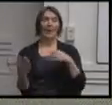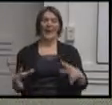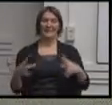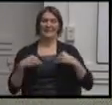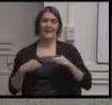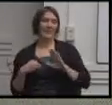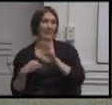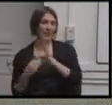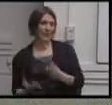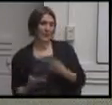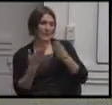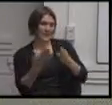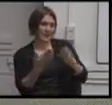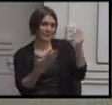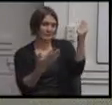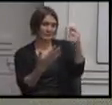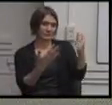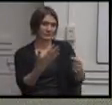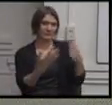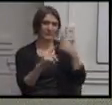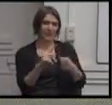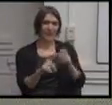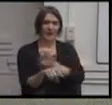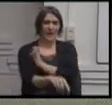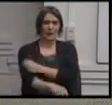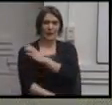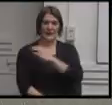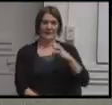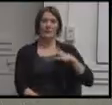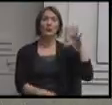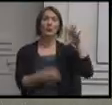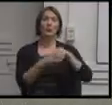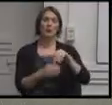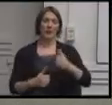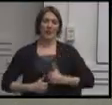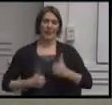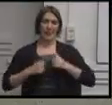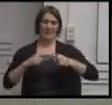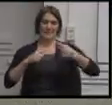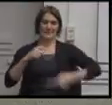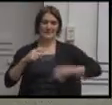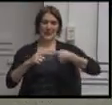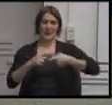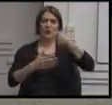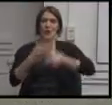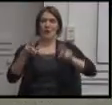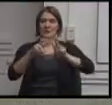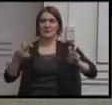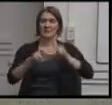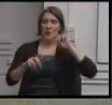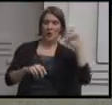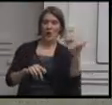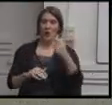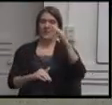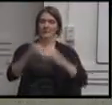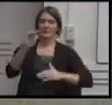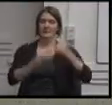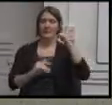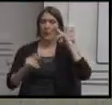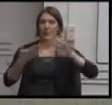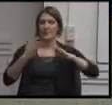the recommendation of the Energy Committee to incorporate life cycle cost analysis into all town capital